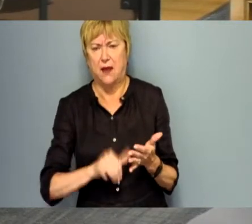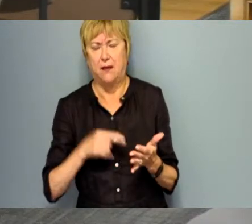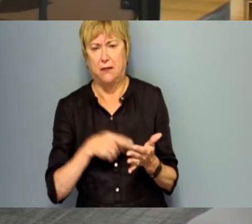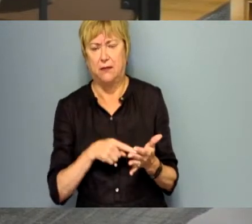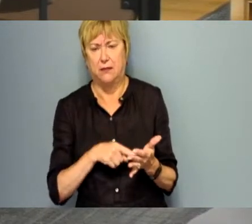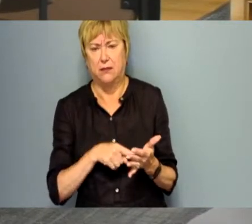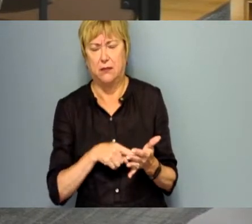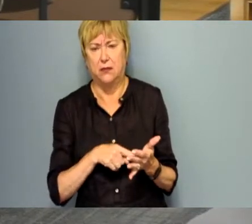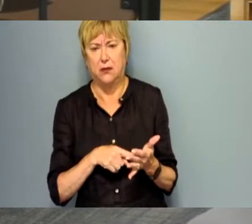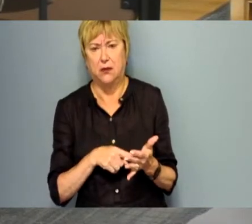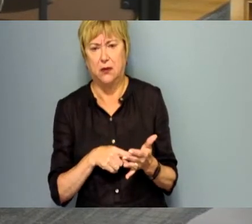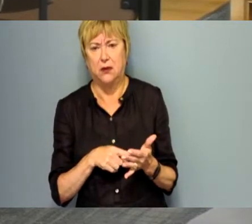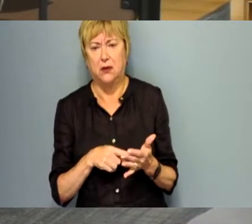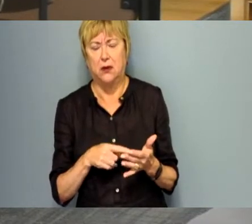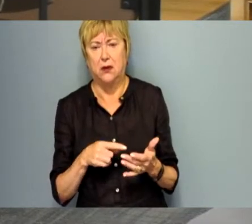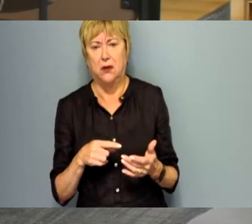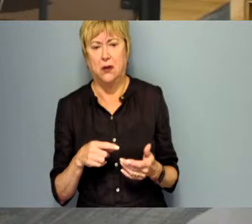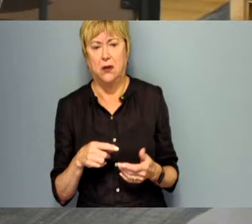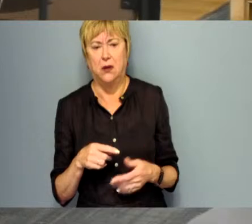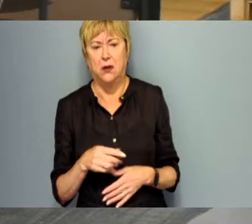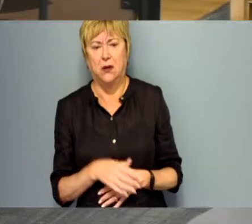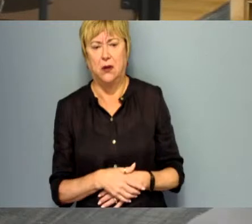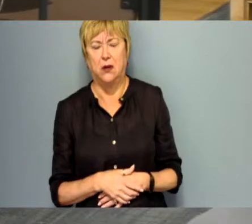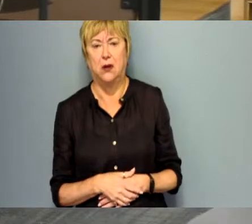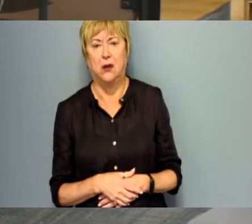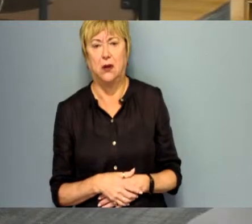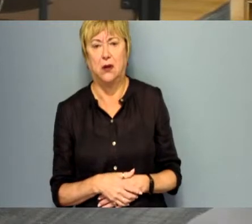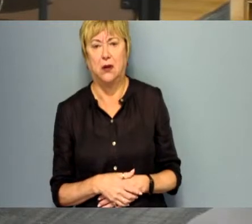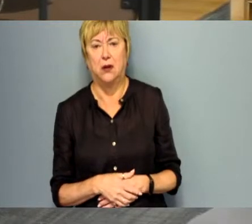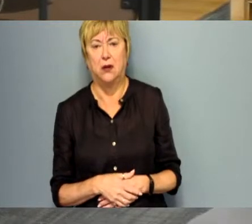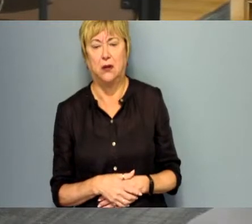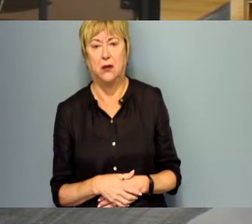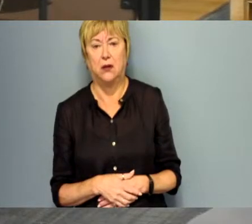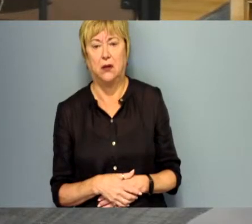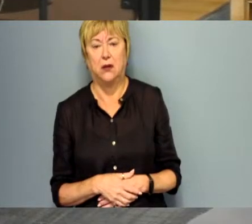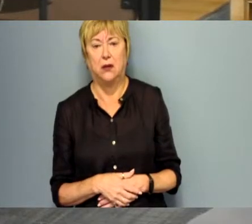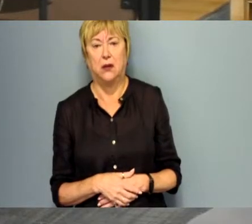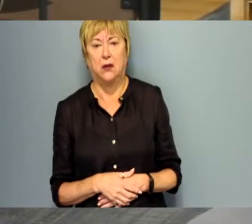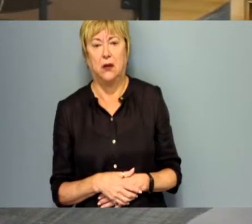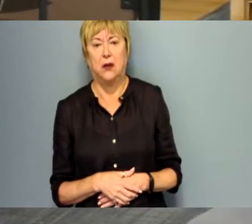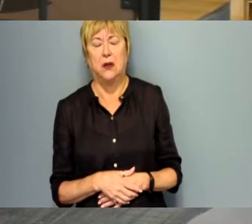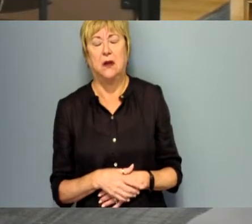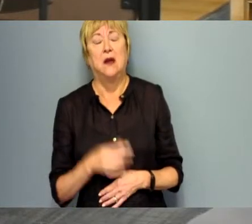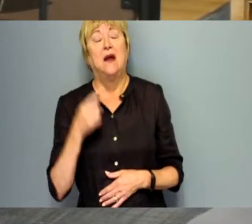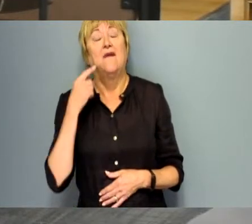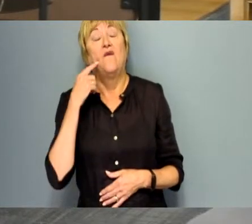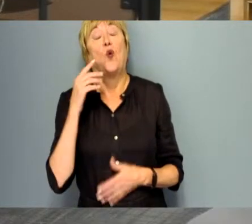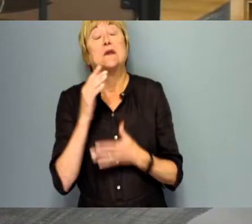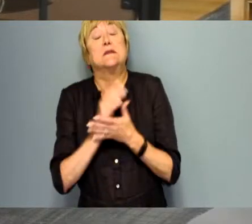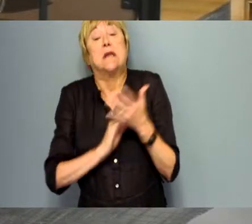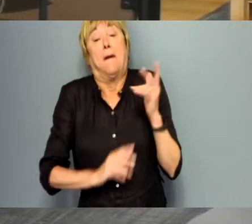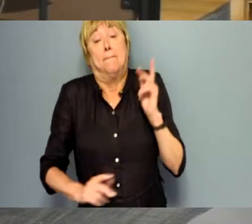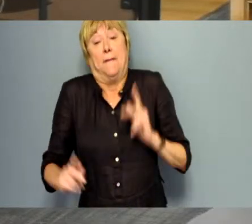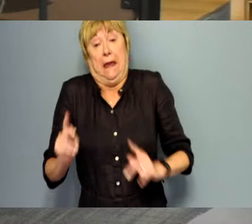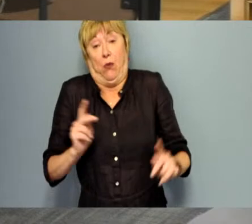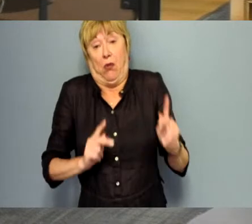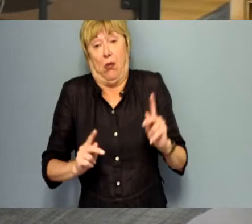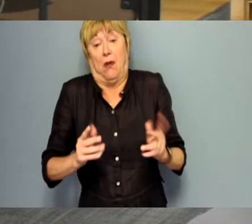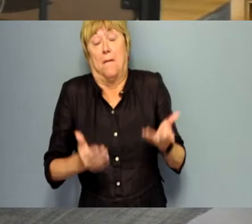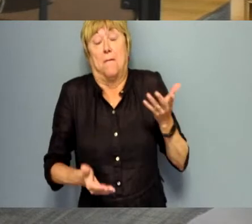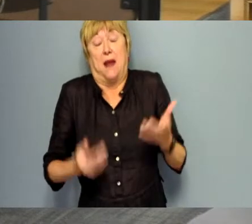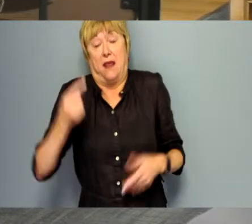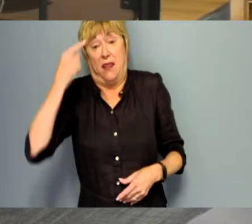to me, that, let me change that, you can, in some people's mind, that could translate